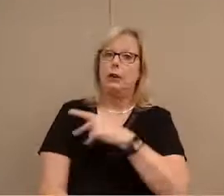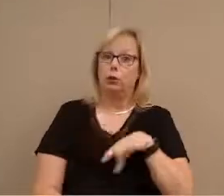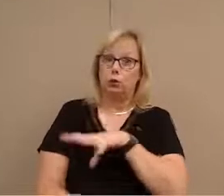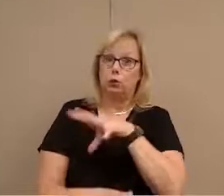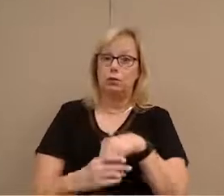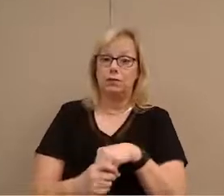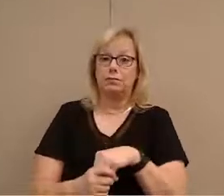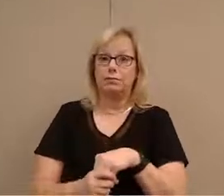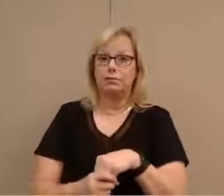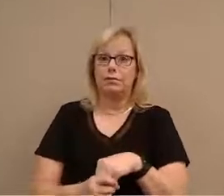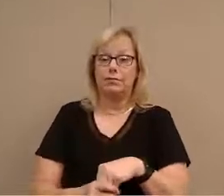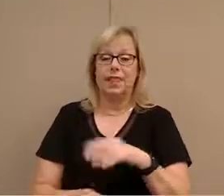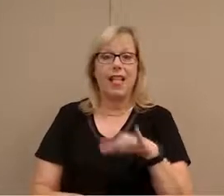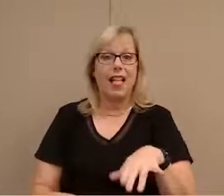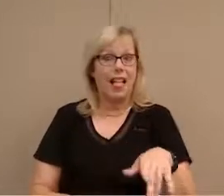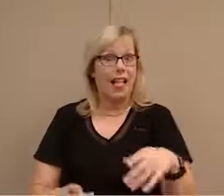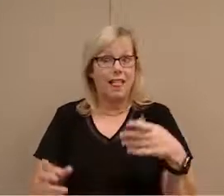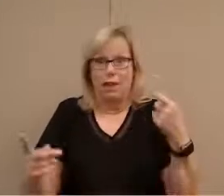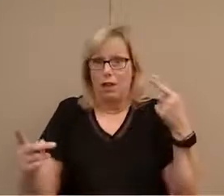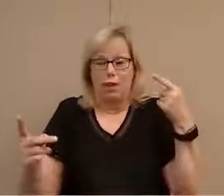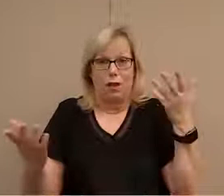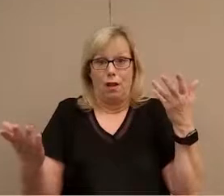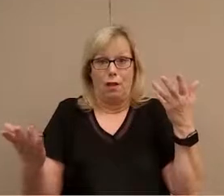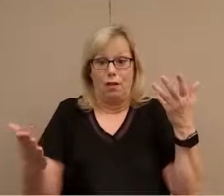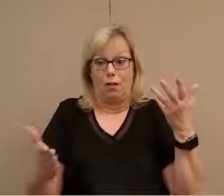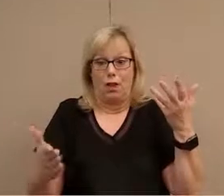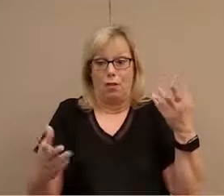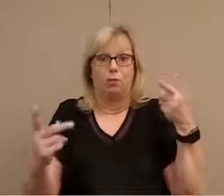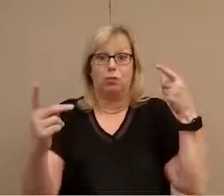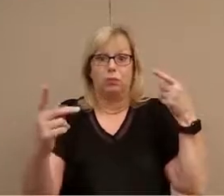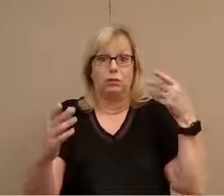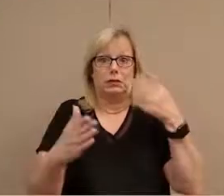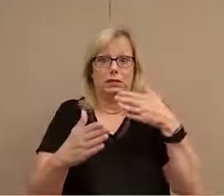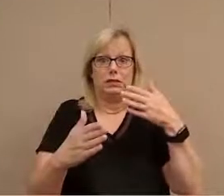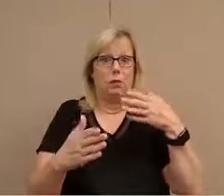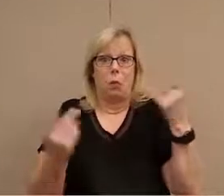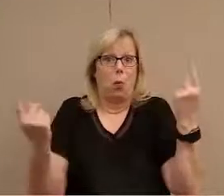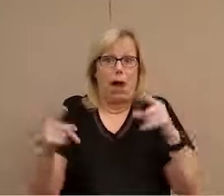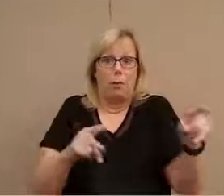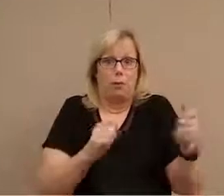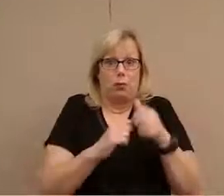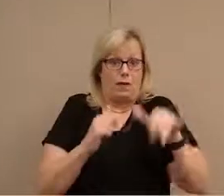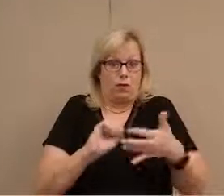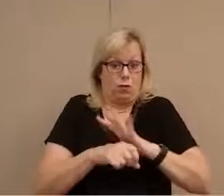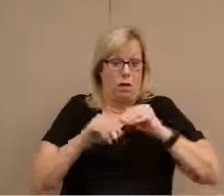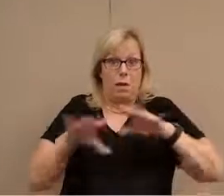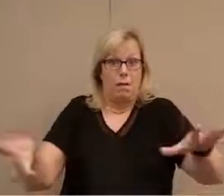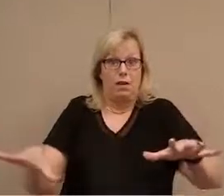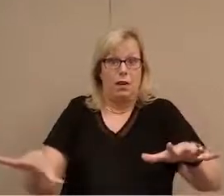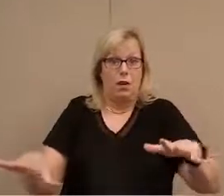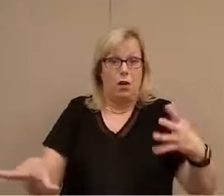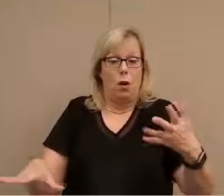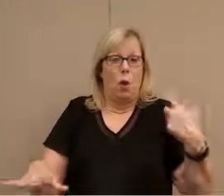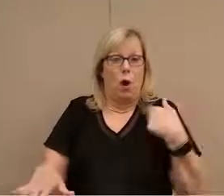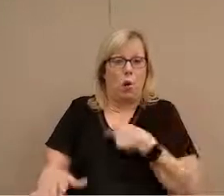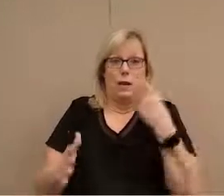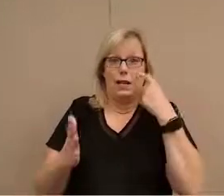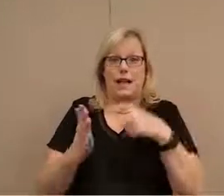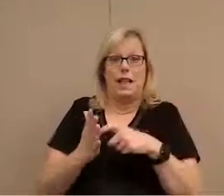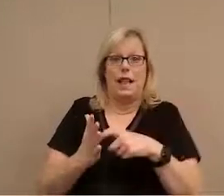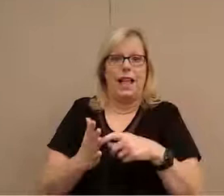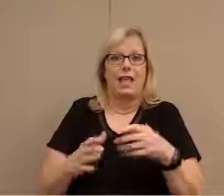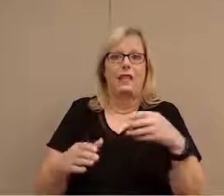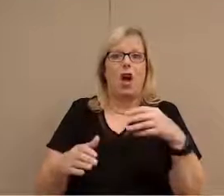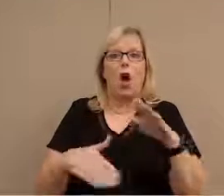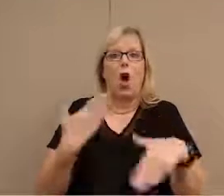is the destiny of this pandemic or the pandemic strain that we're seeing is at the hand